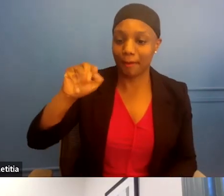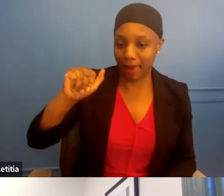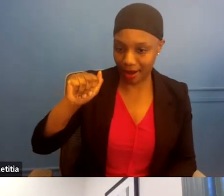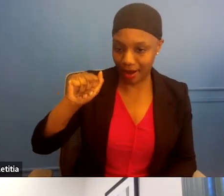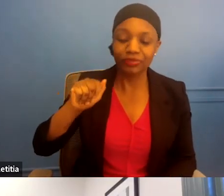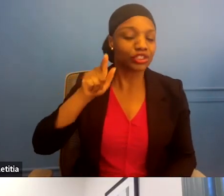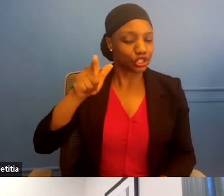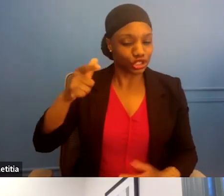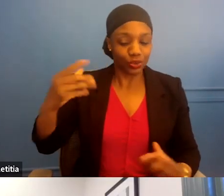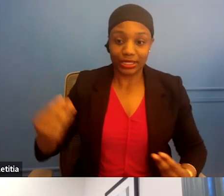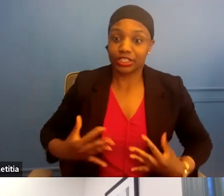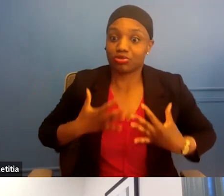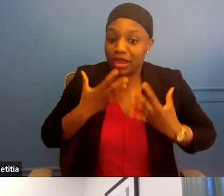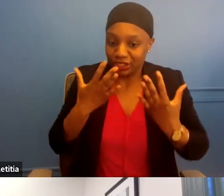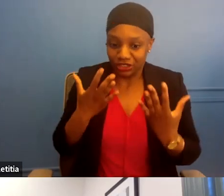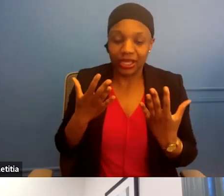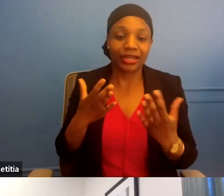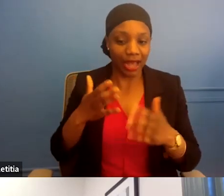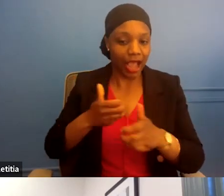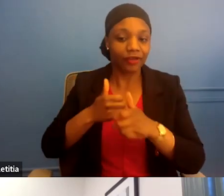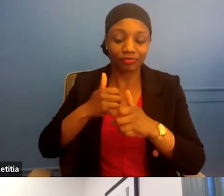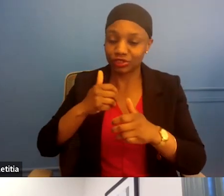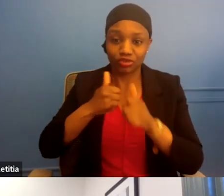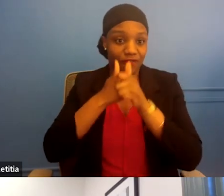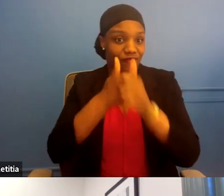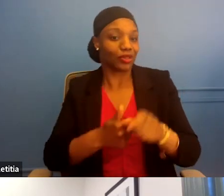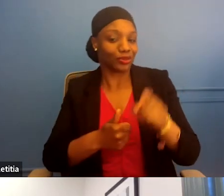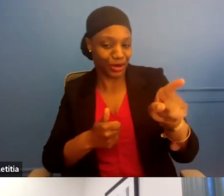even then. And I followed her footsteps to Goldman. So